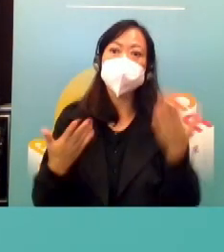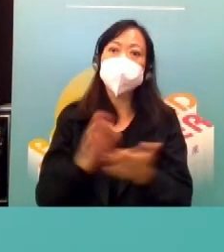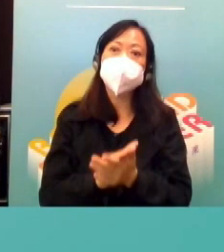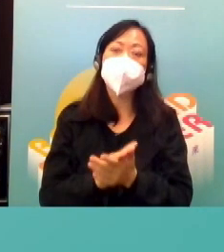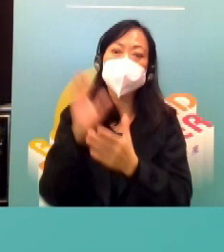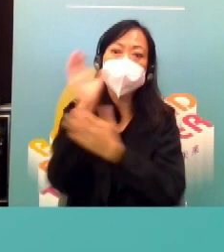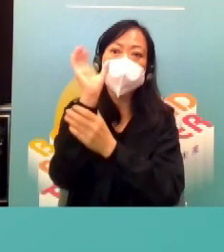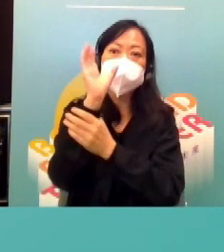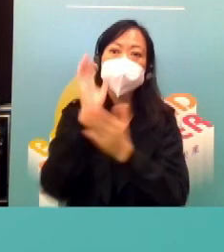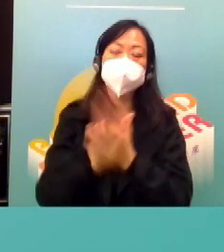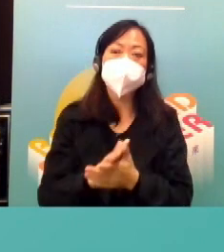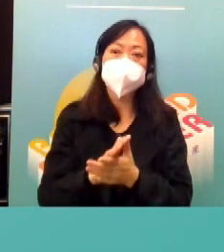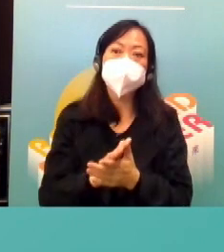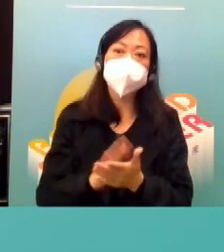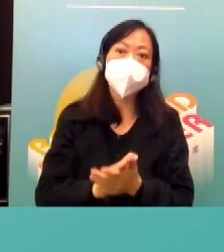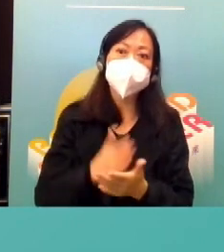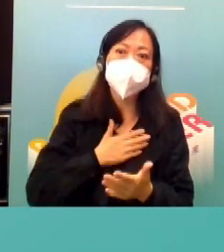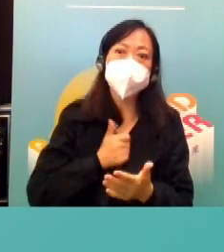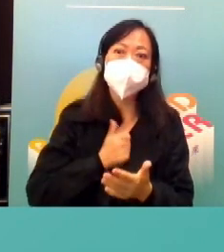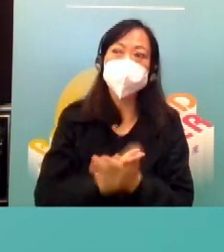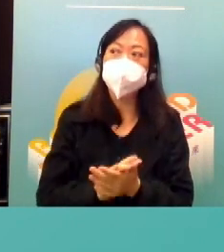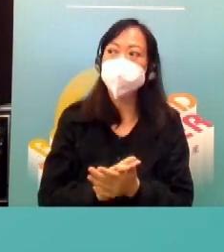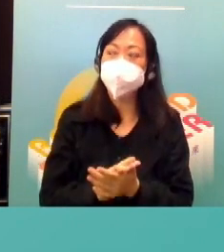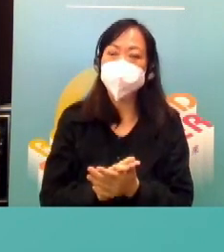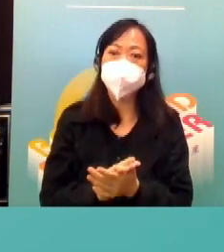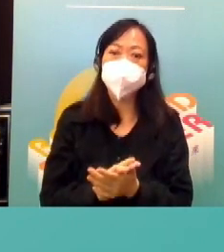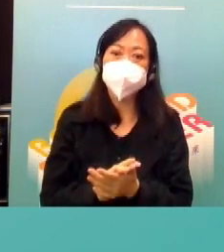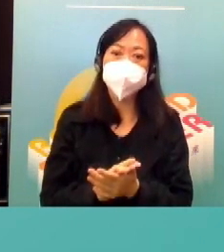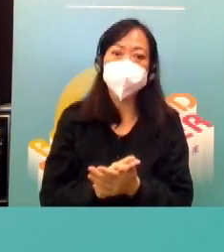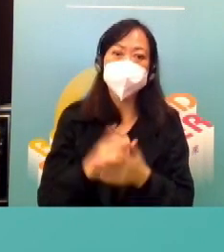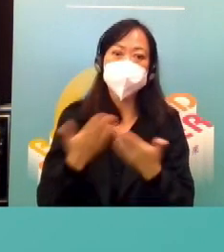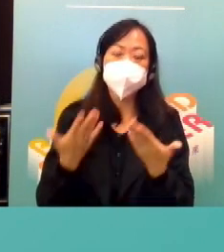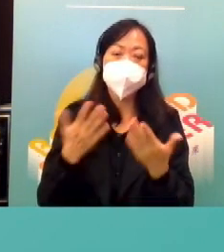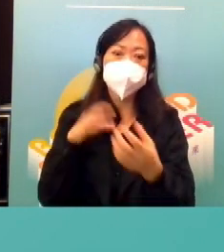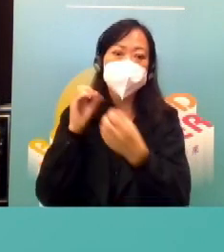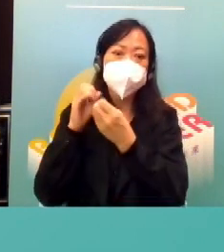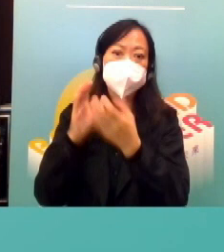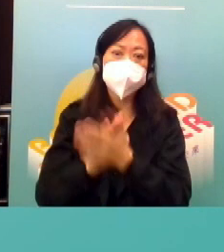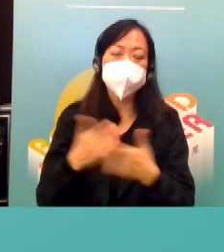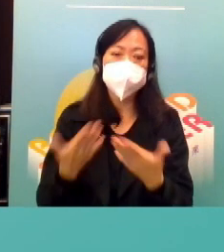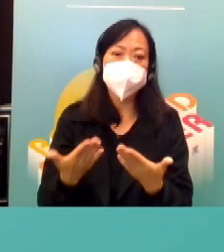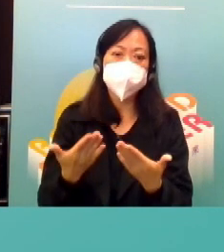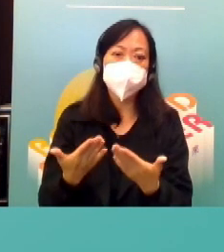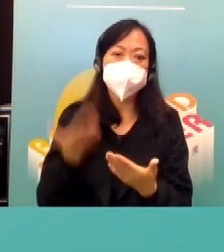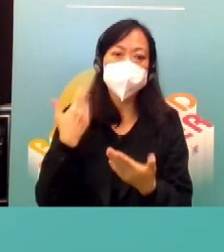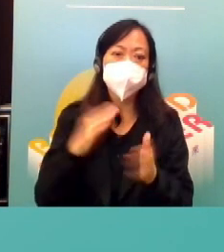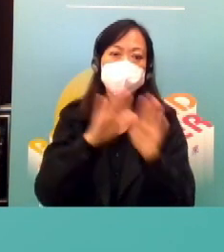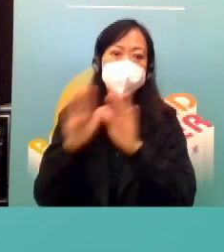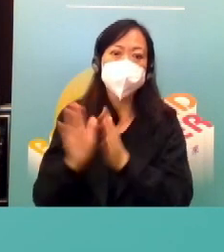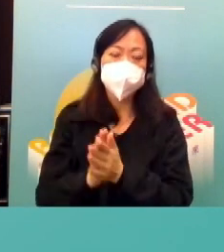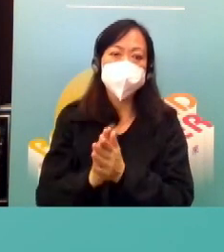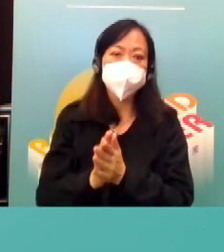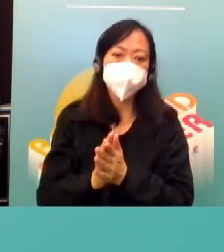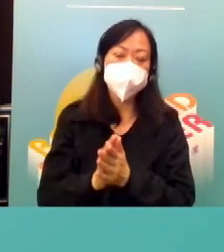again, the context for our panel is that indeed SDG is very, very important. We know that there are a lot of